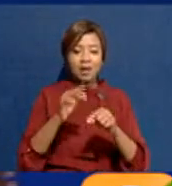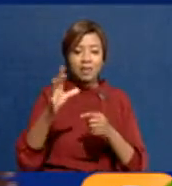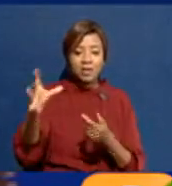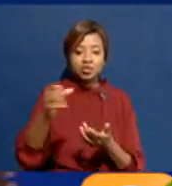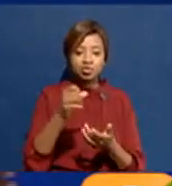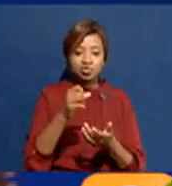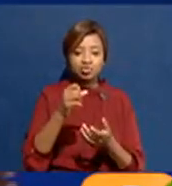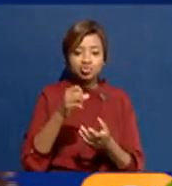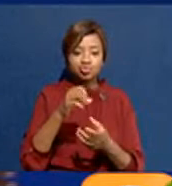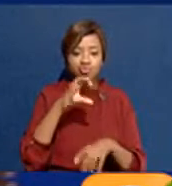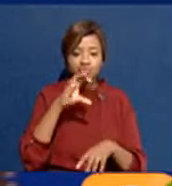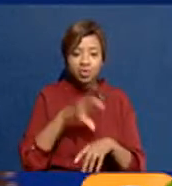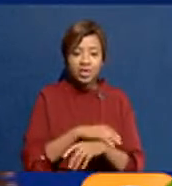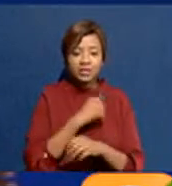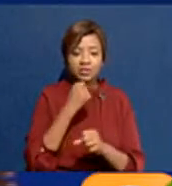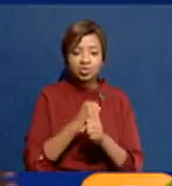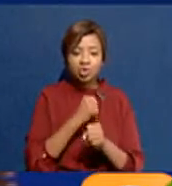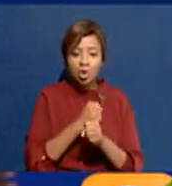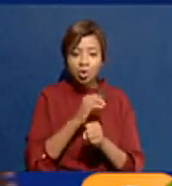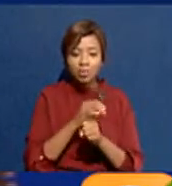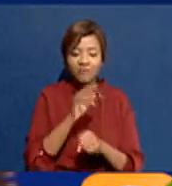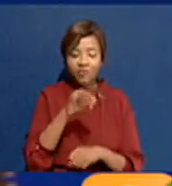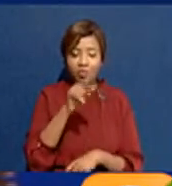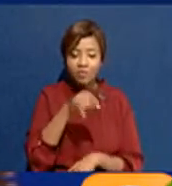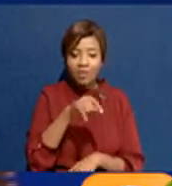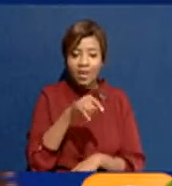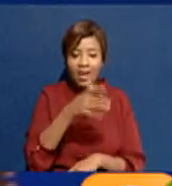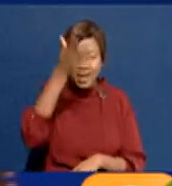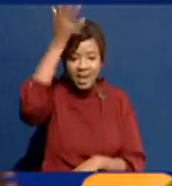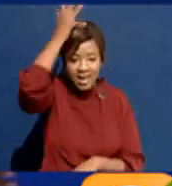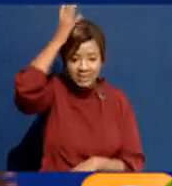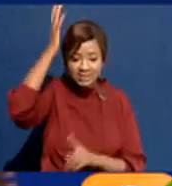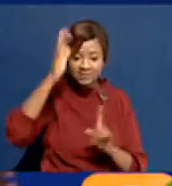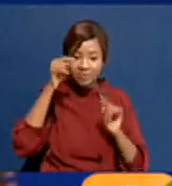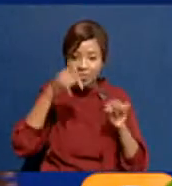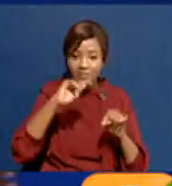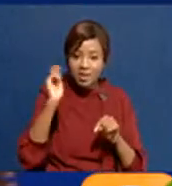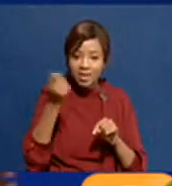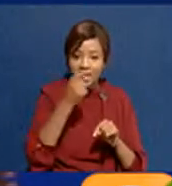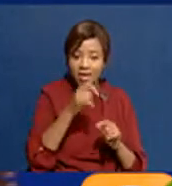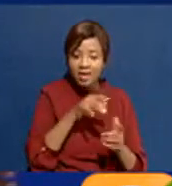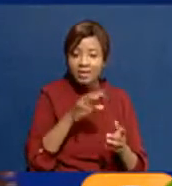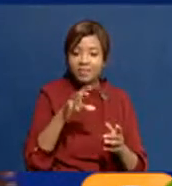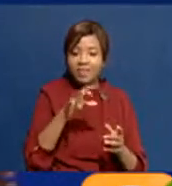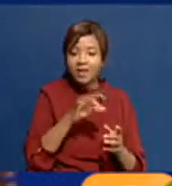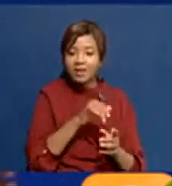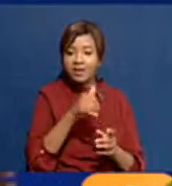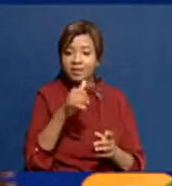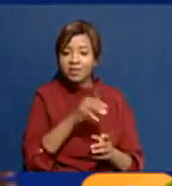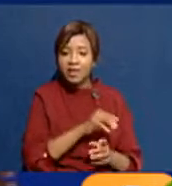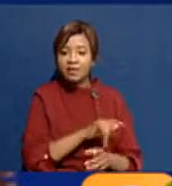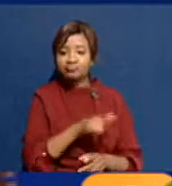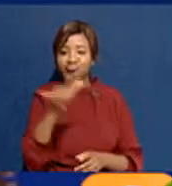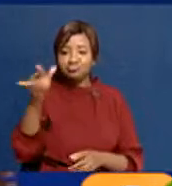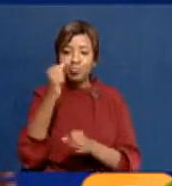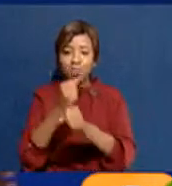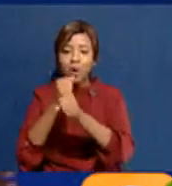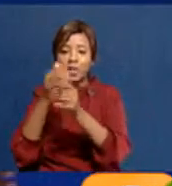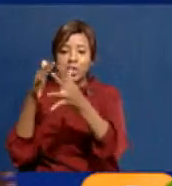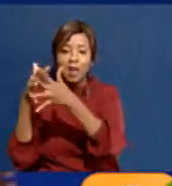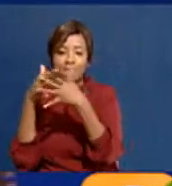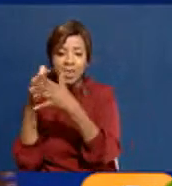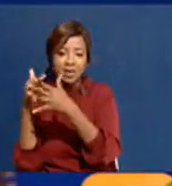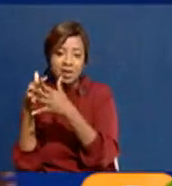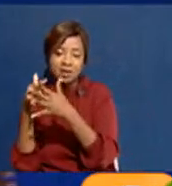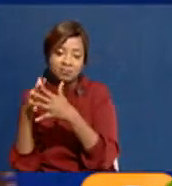you nurses going to the US. How do you train nurses and let other people just come? I mean, yeah, it's a general thing. I mean, you can come